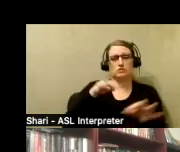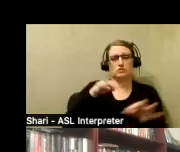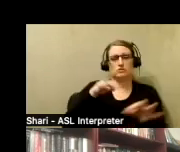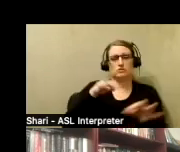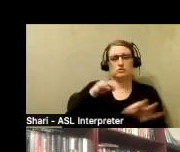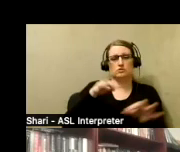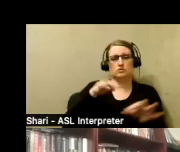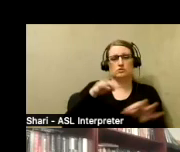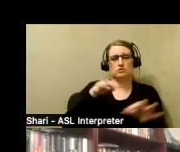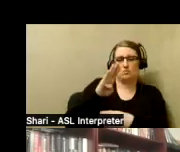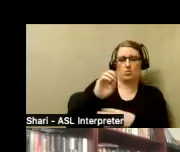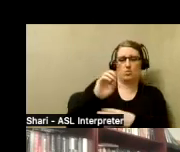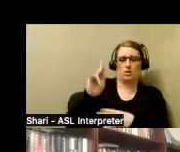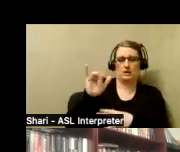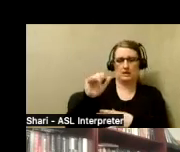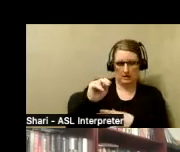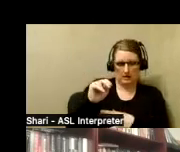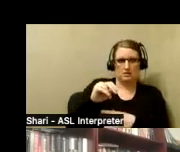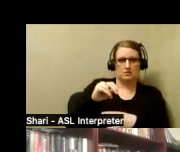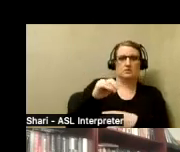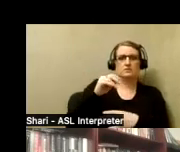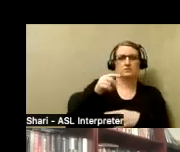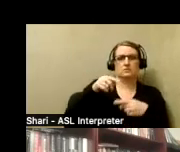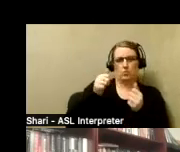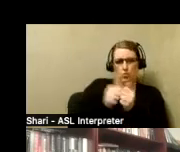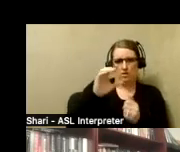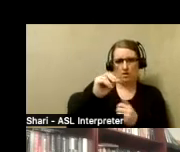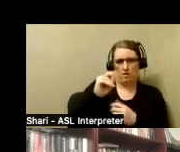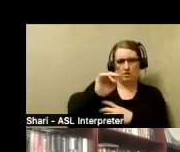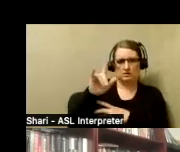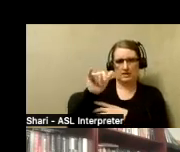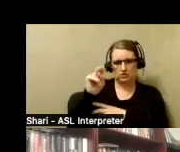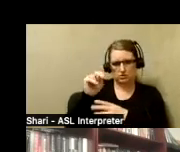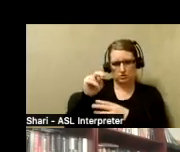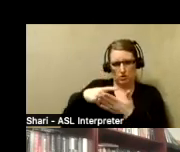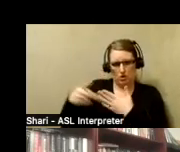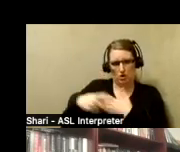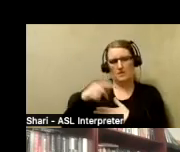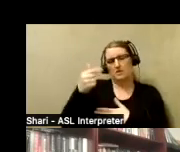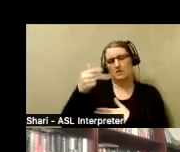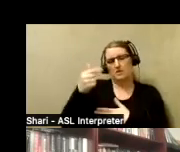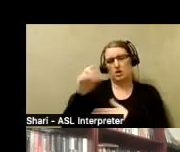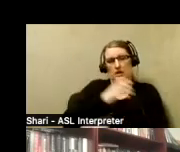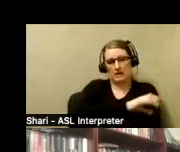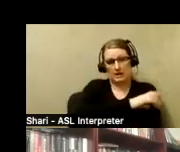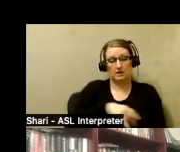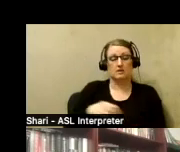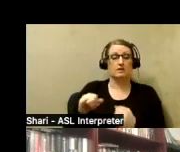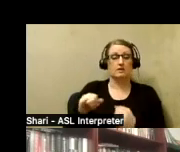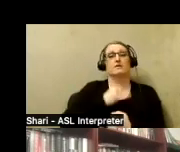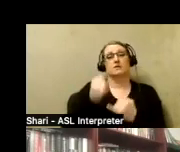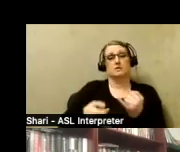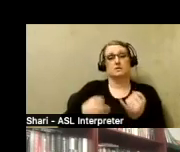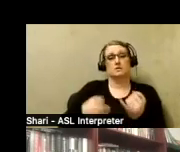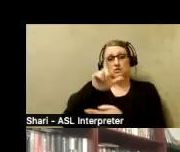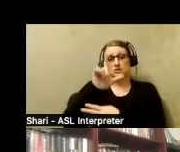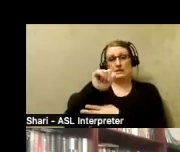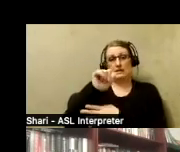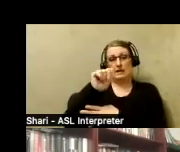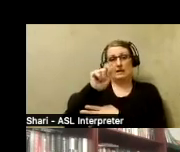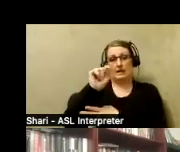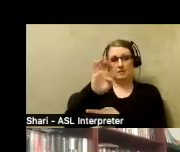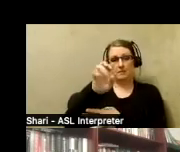Brooklyn, New York, the Constellation program at the Greene Clinic. For our finale, we'll have Dr.